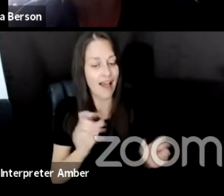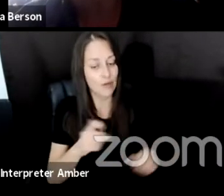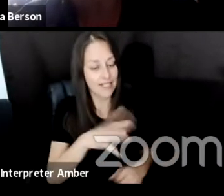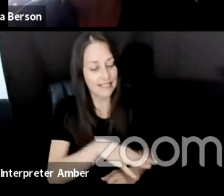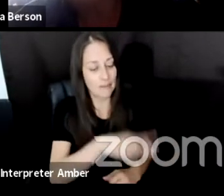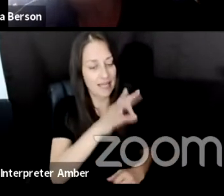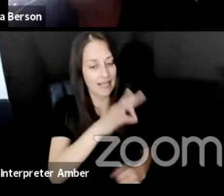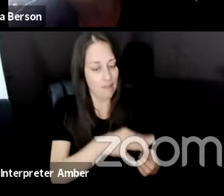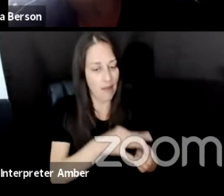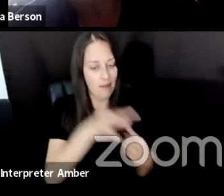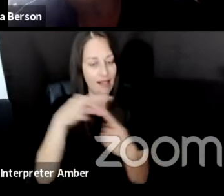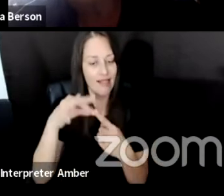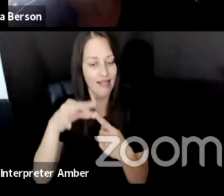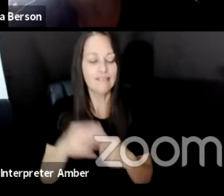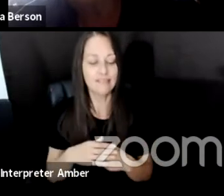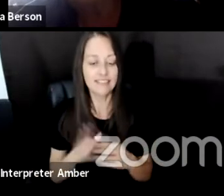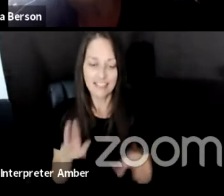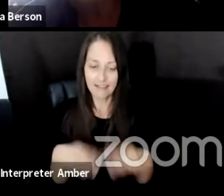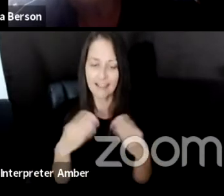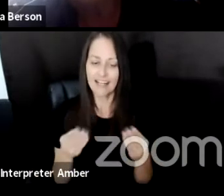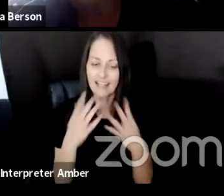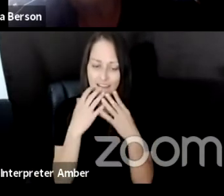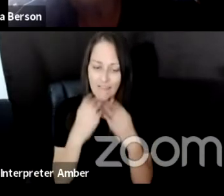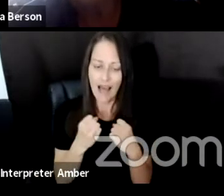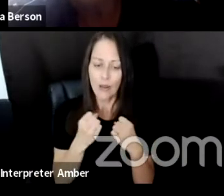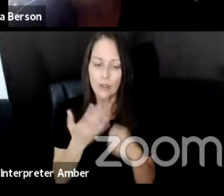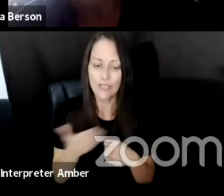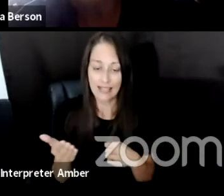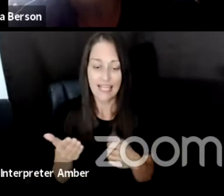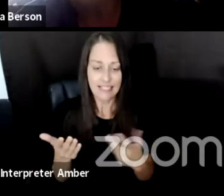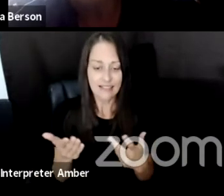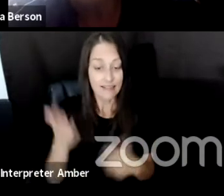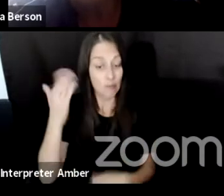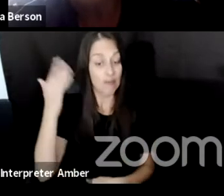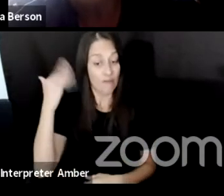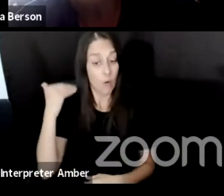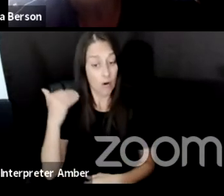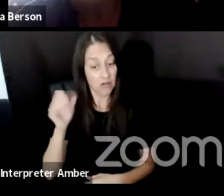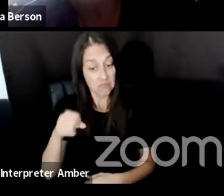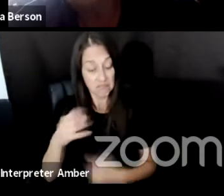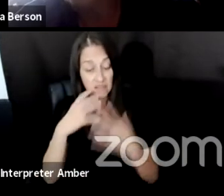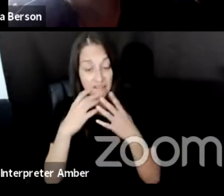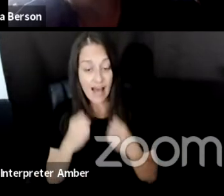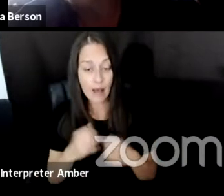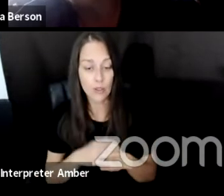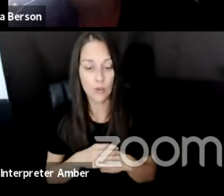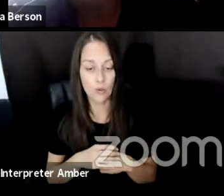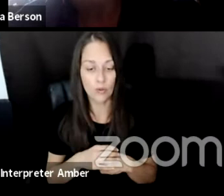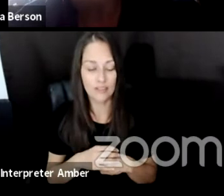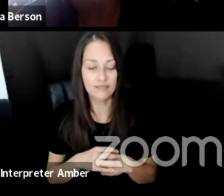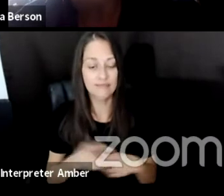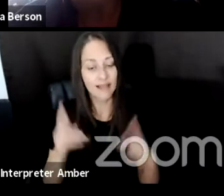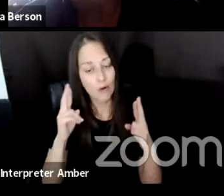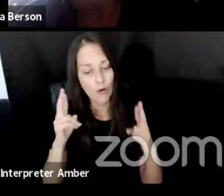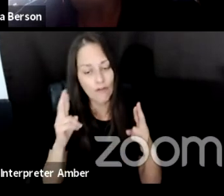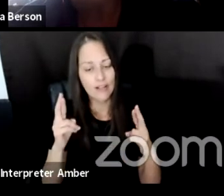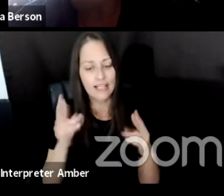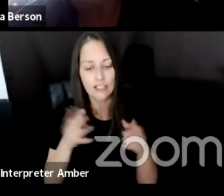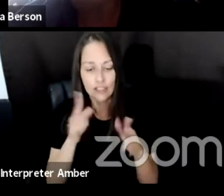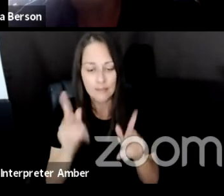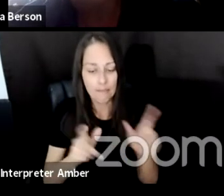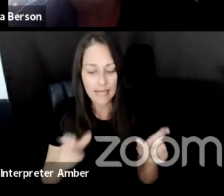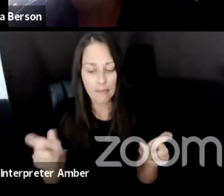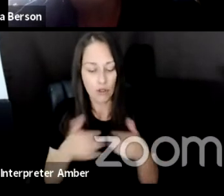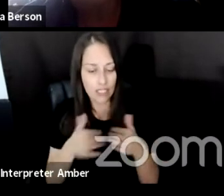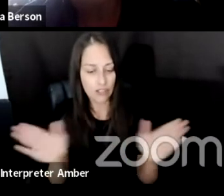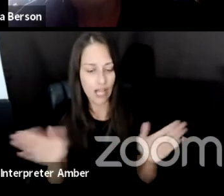that historically had value before for other people, and making sure that people in general of all identities get to have a space to